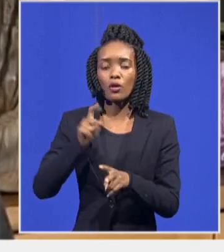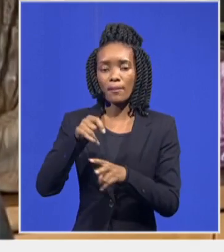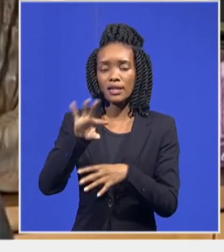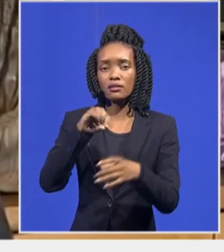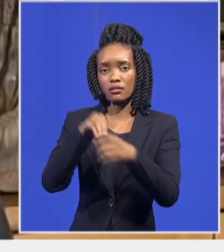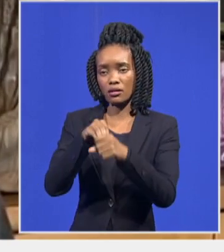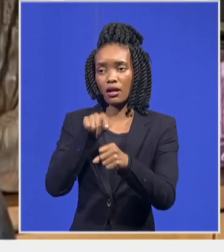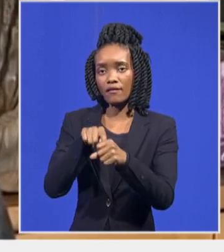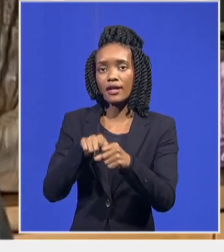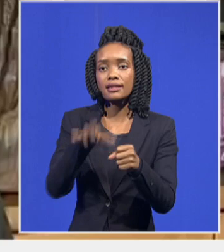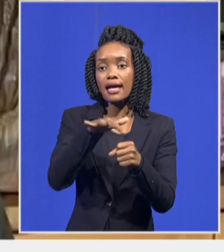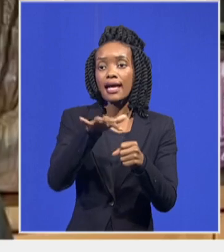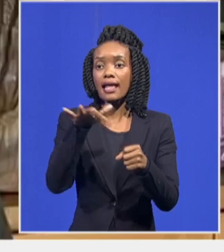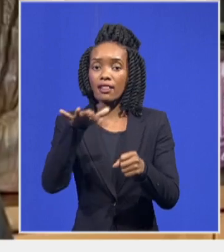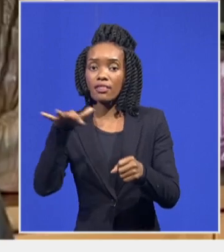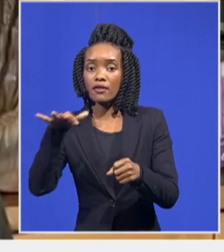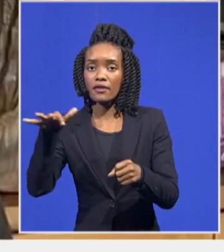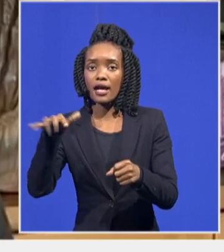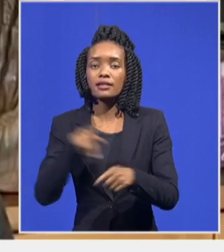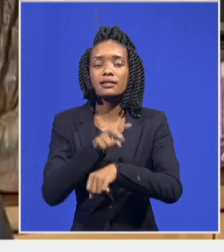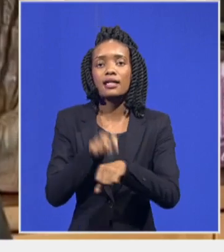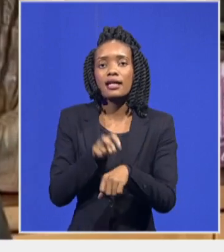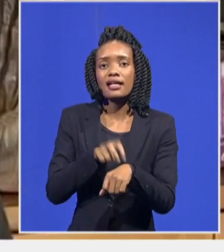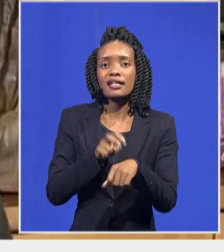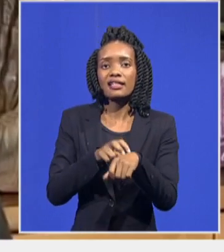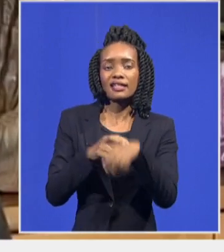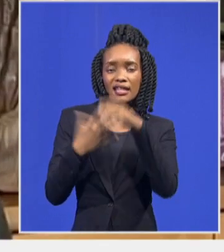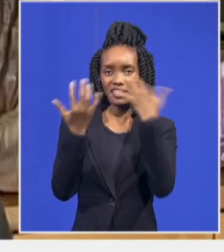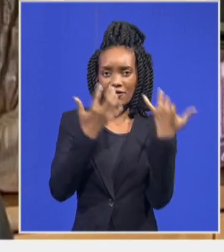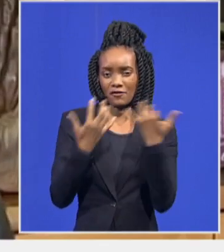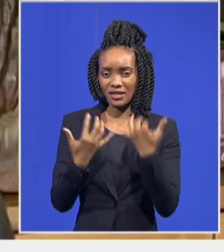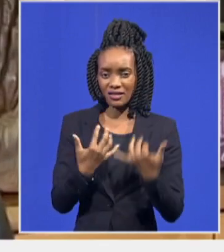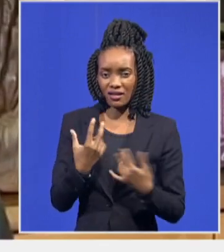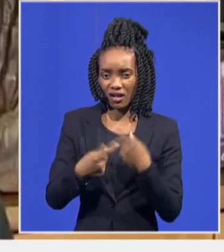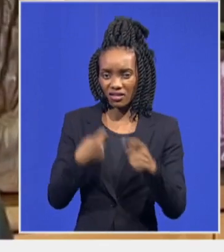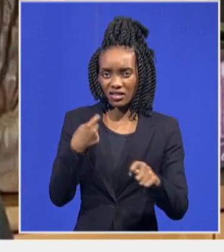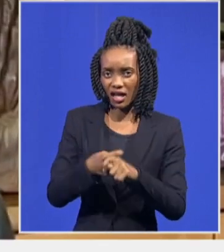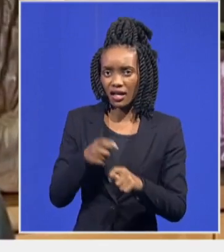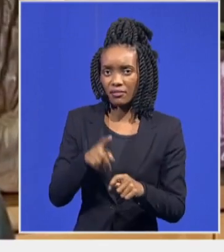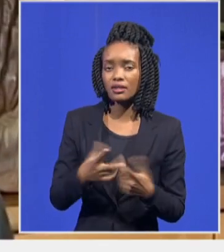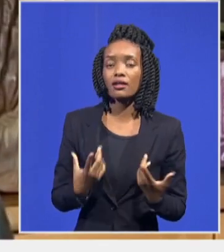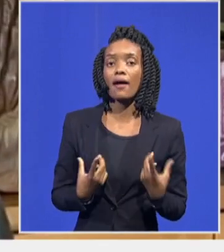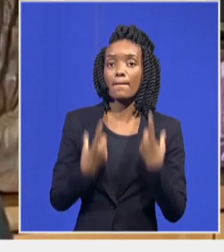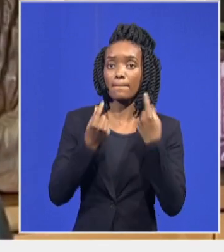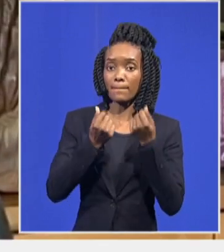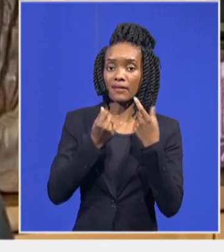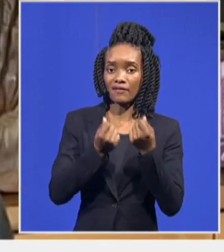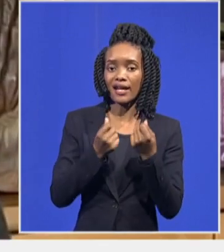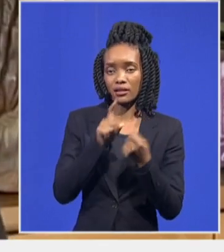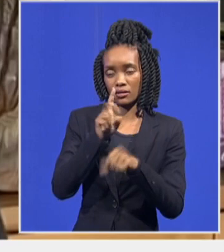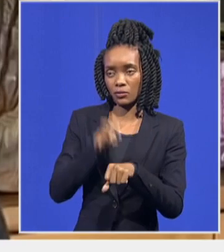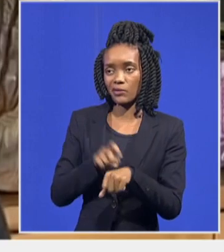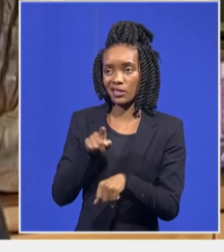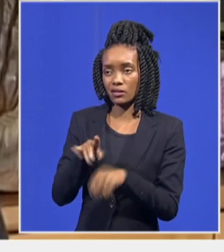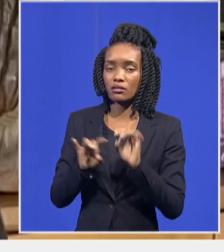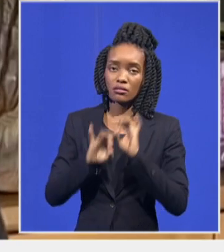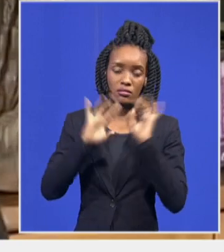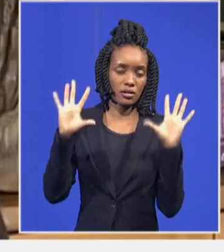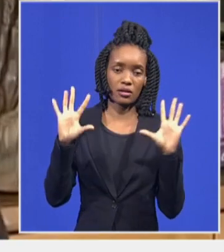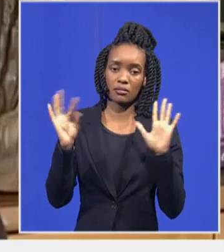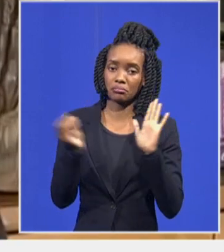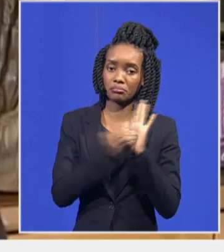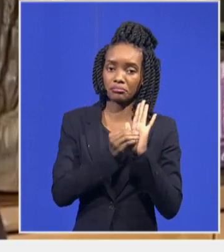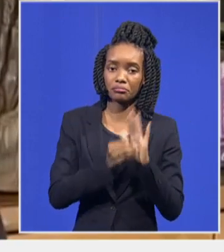that are requiring a fiscal type of facilities and financing. We would want that to be clearly articulated in